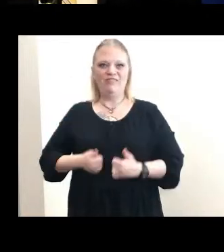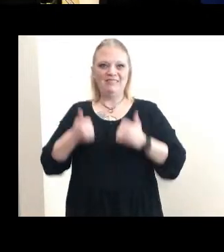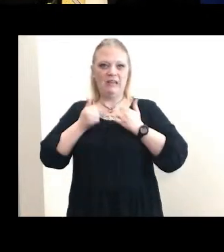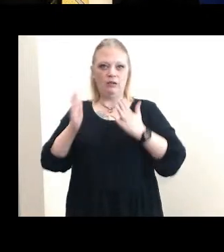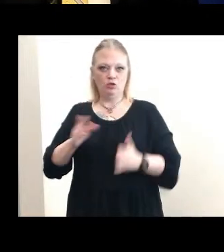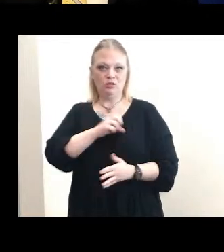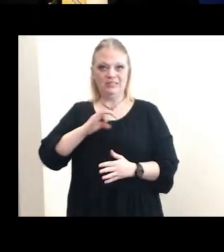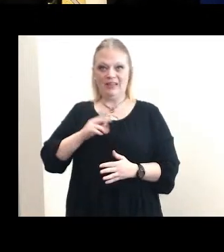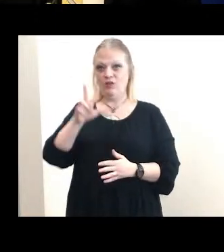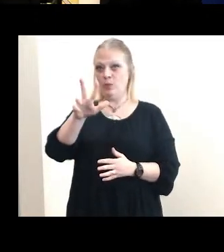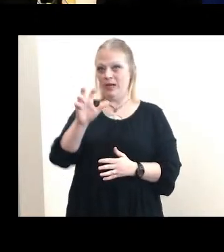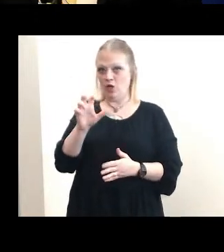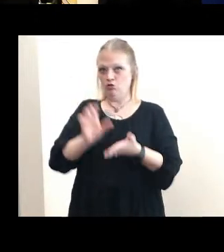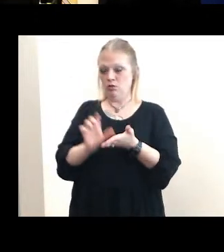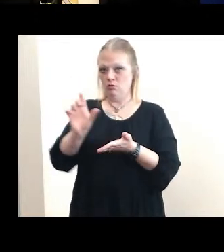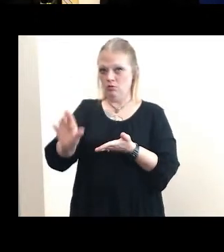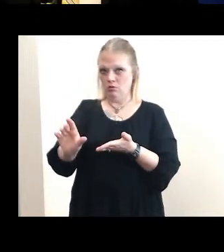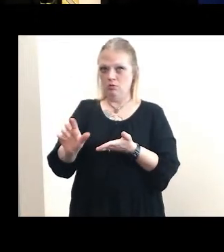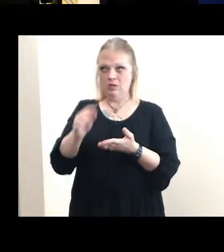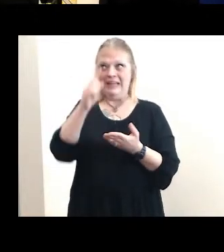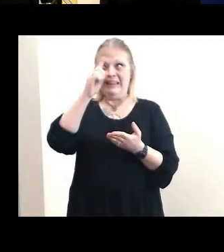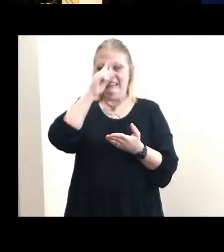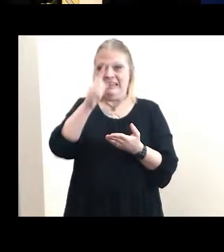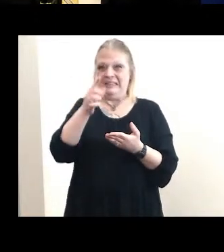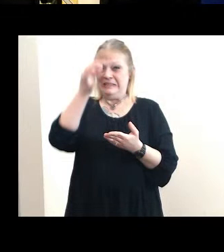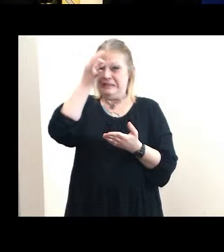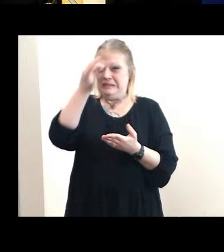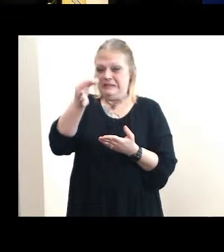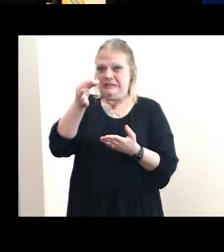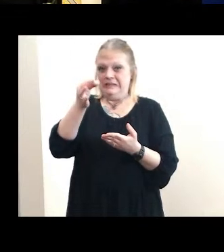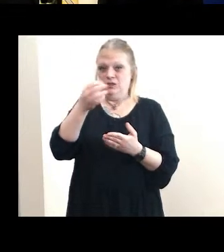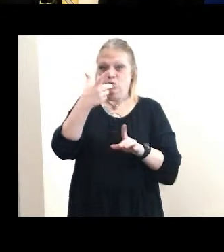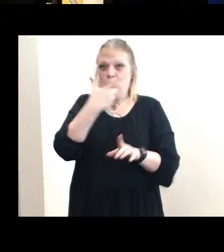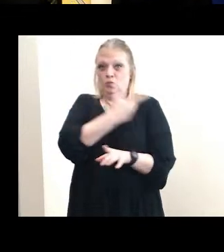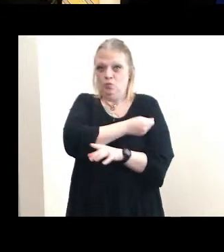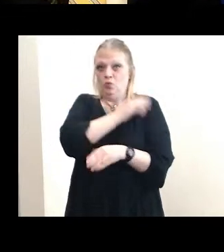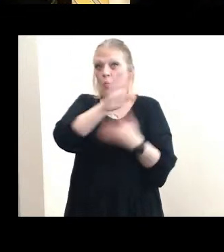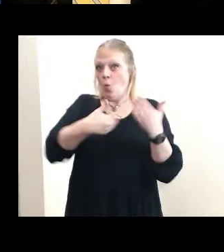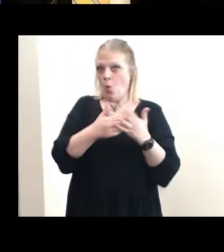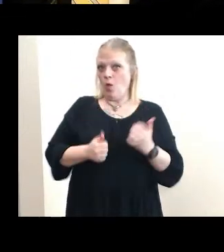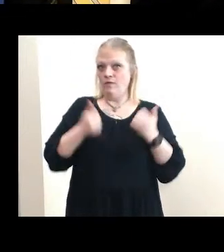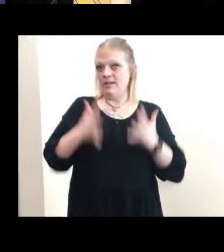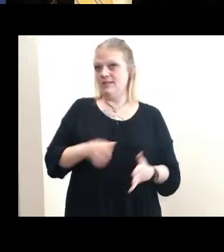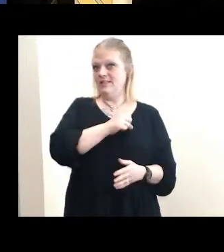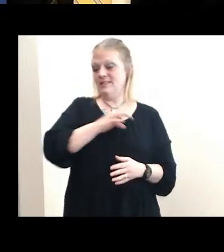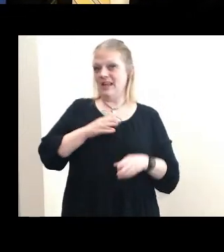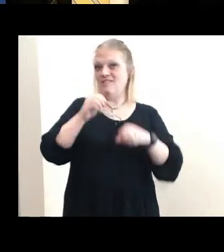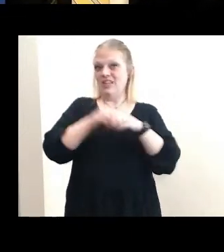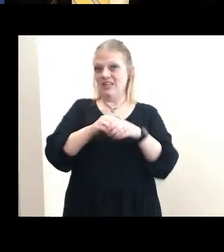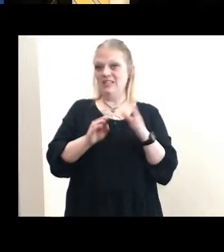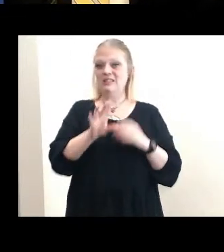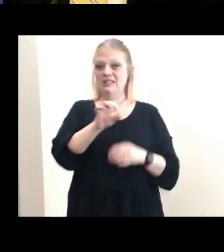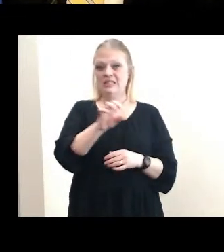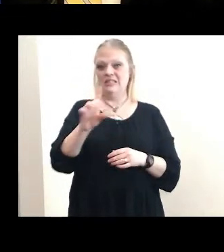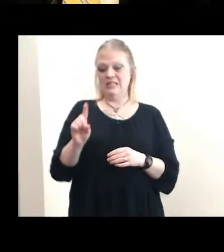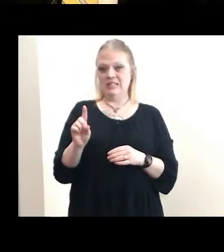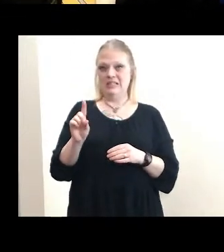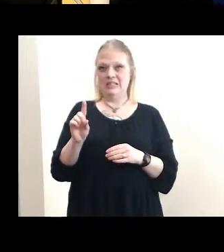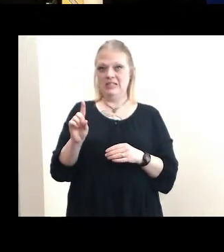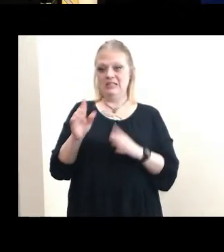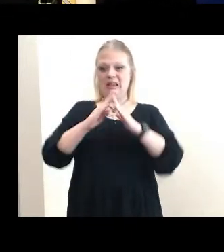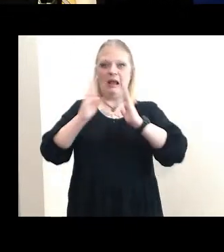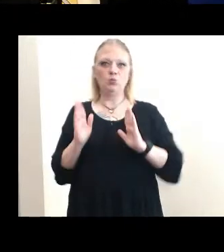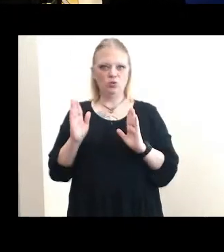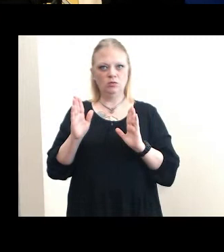staff, and we believe we are exceptionally close to vaccinating all residents and staff that are in developmentally disabled congregate